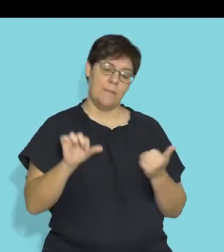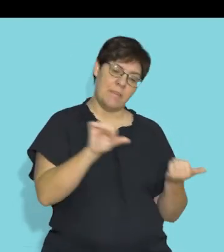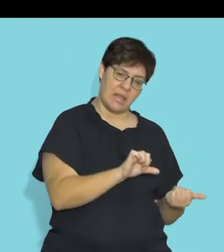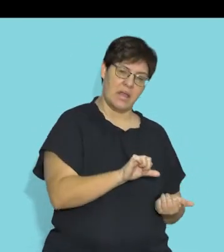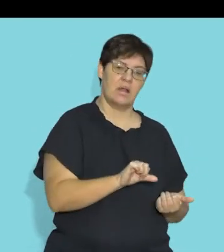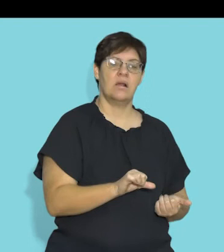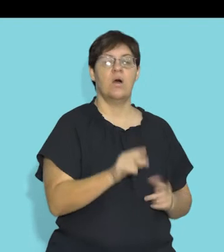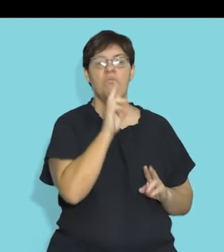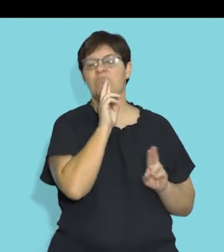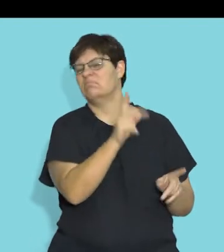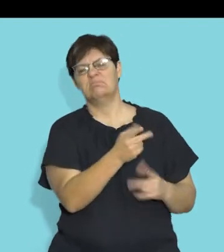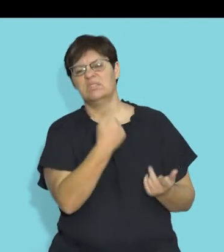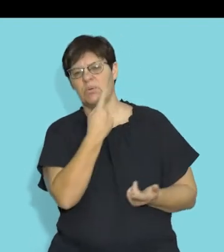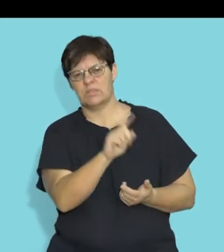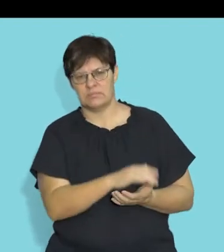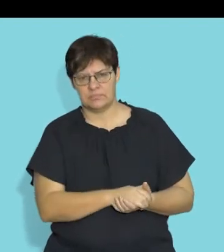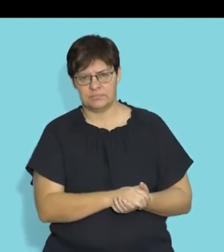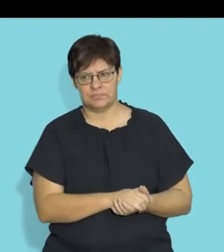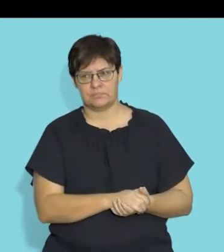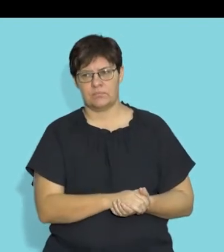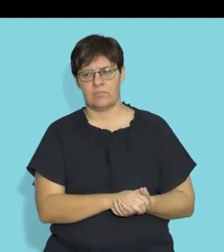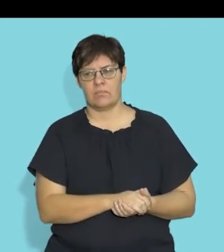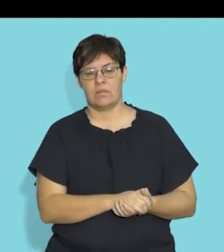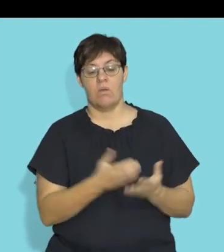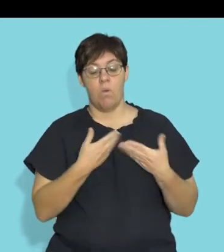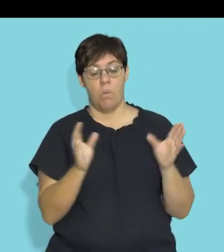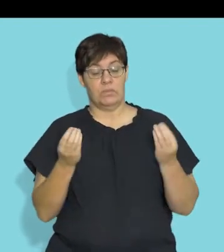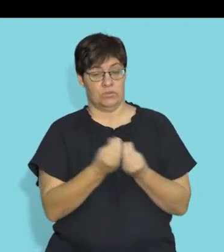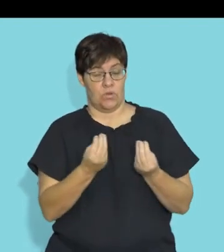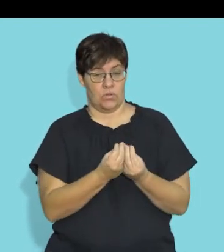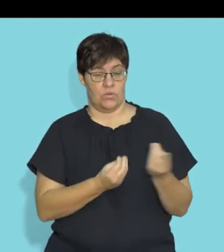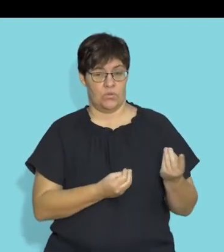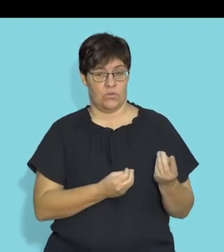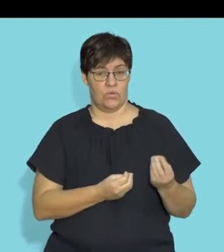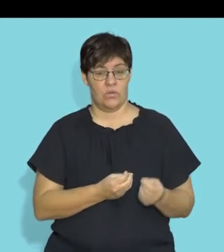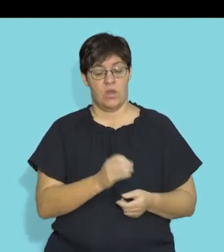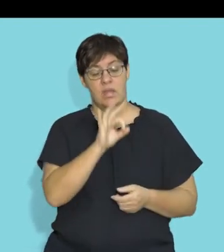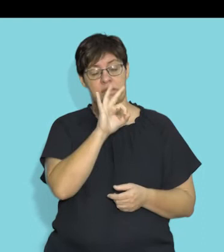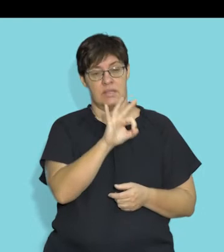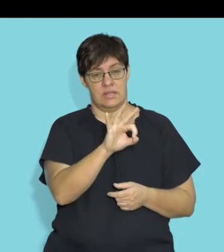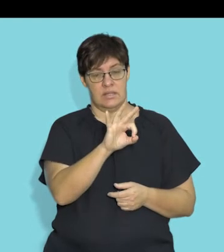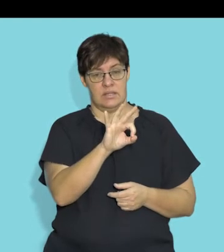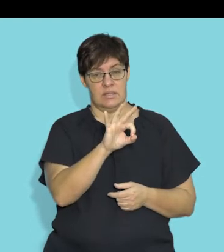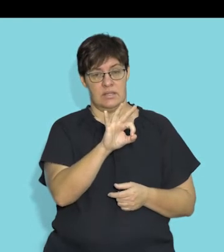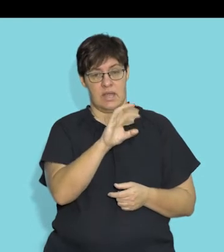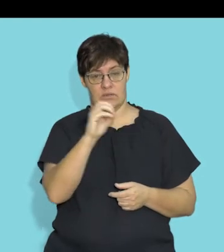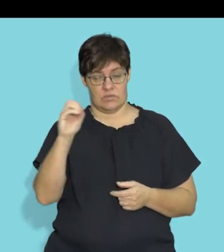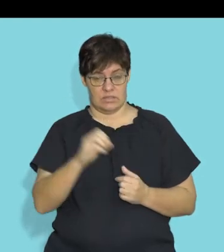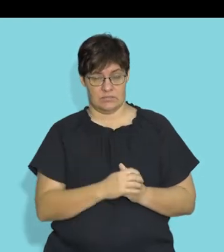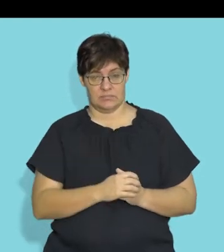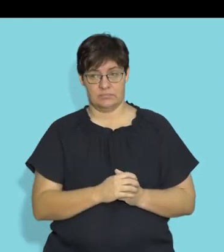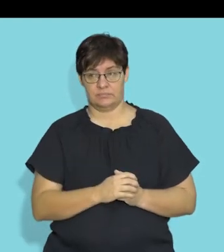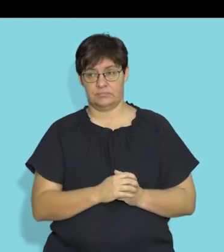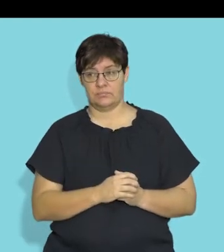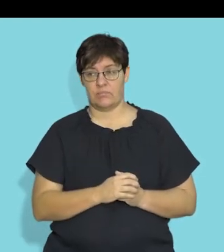and see what are they referring to. Your opening stock is 300,